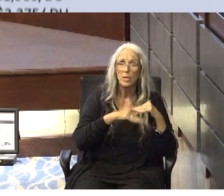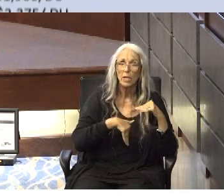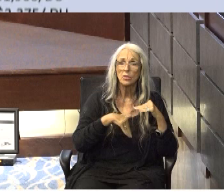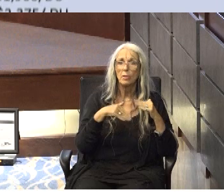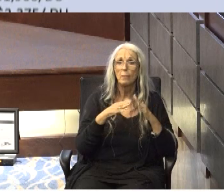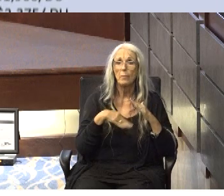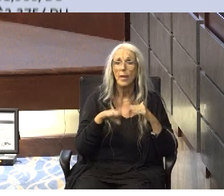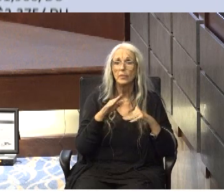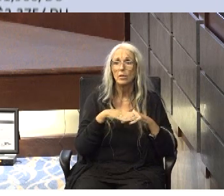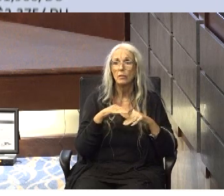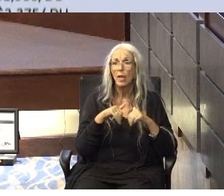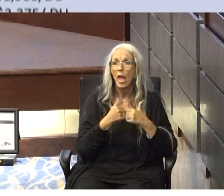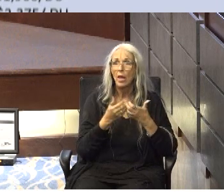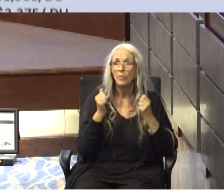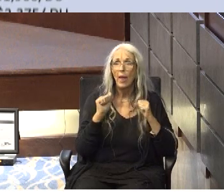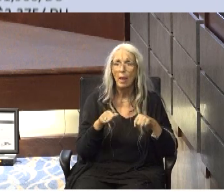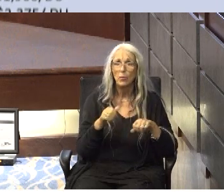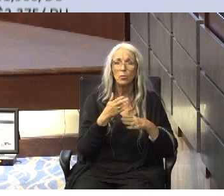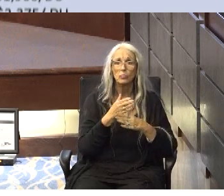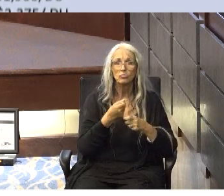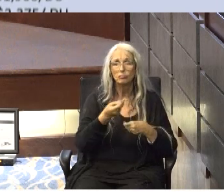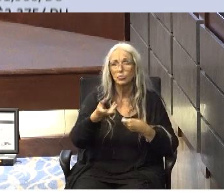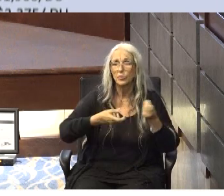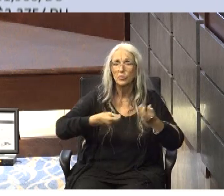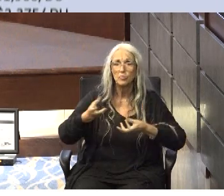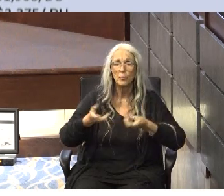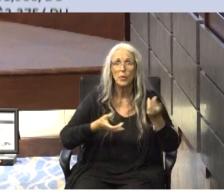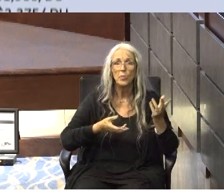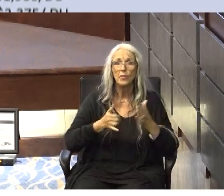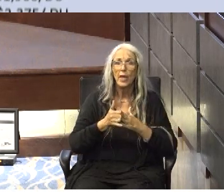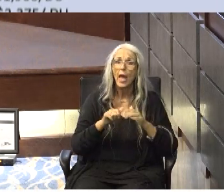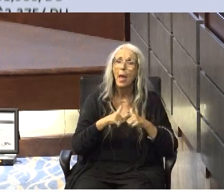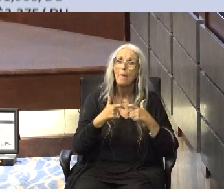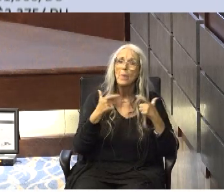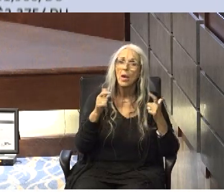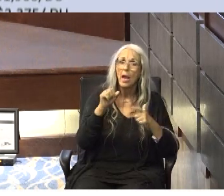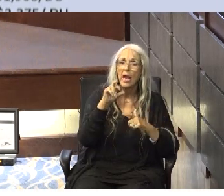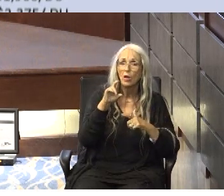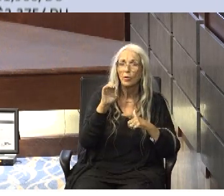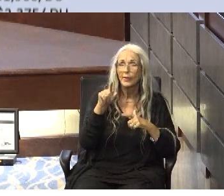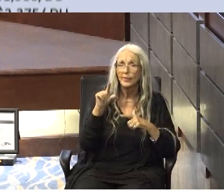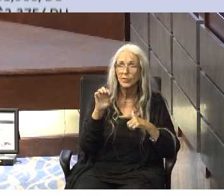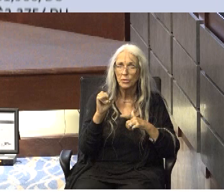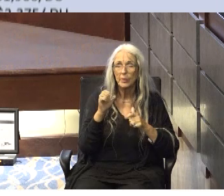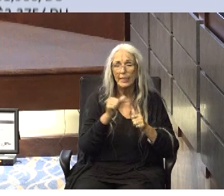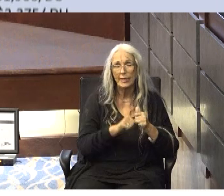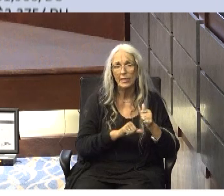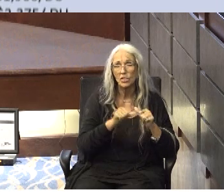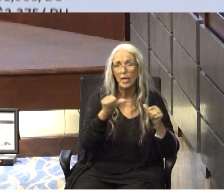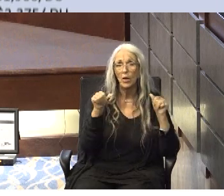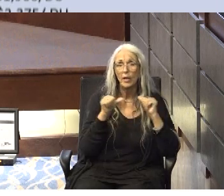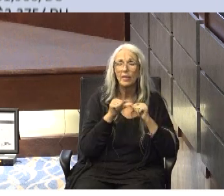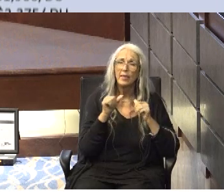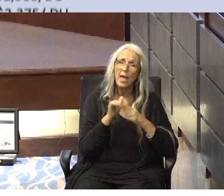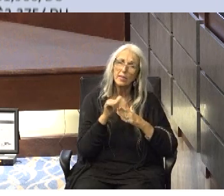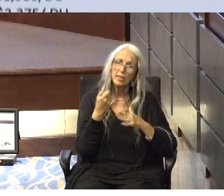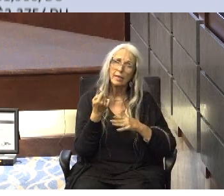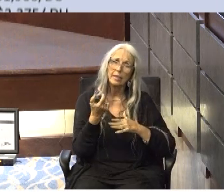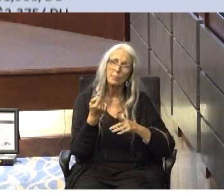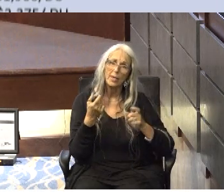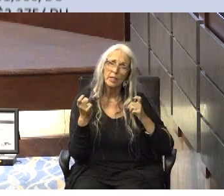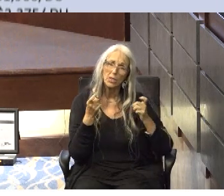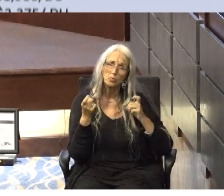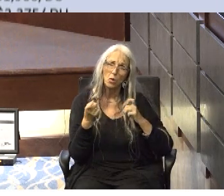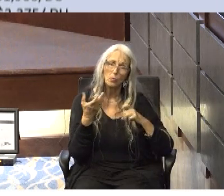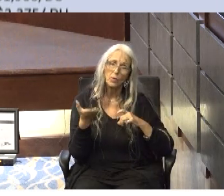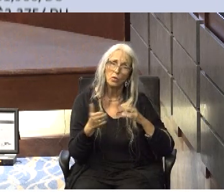how they're able to distribute that, how much acreage per area. So this is something, there's a little bit of control going on